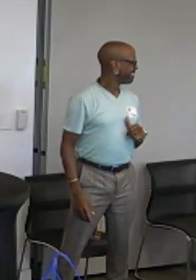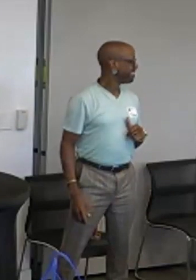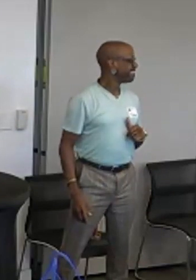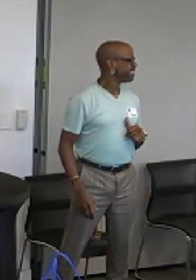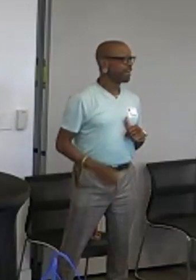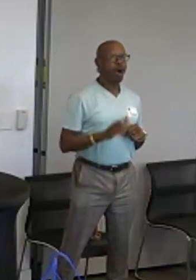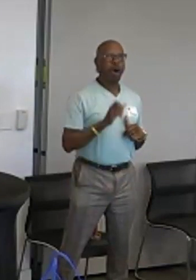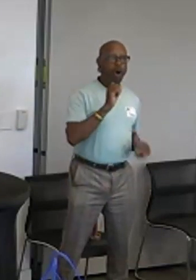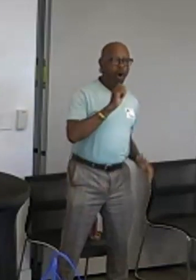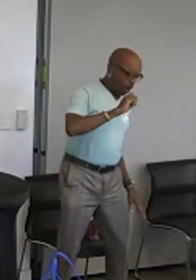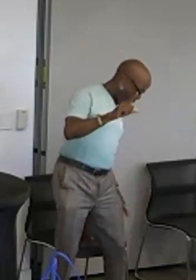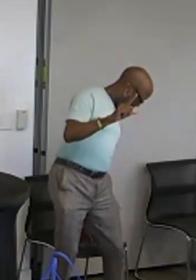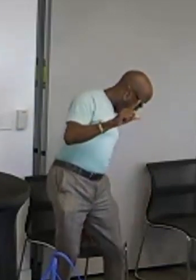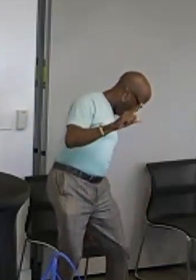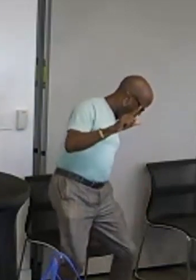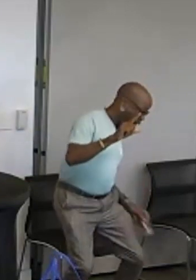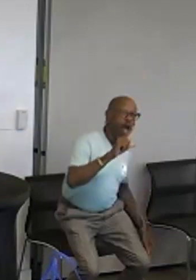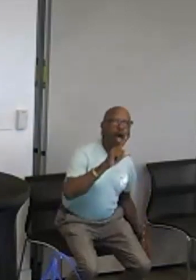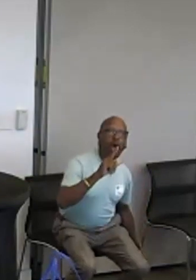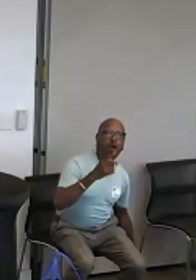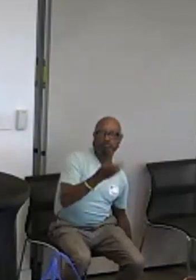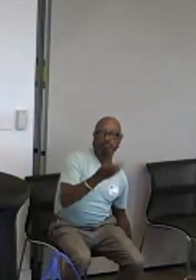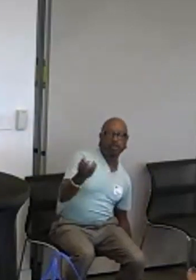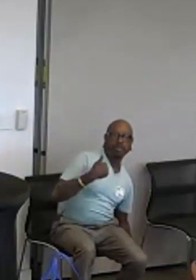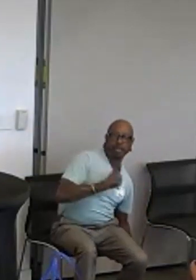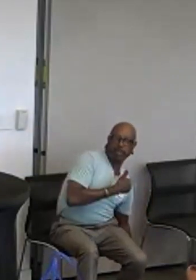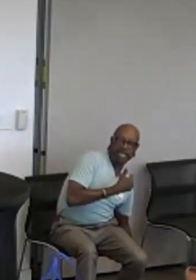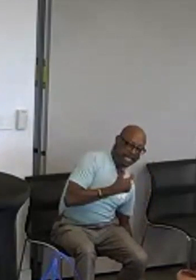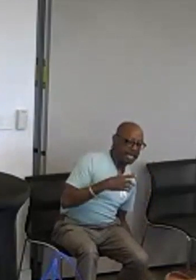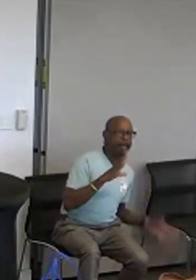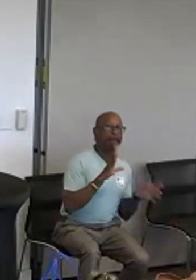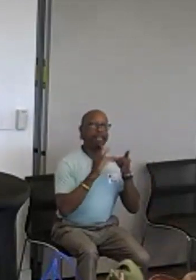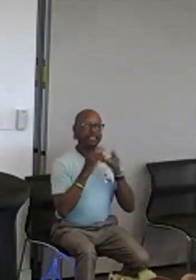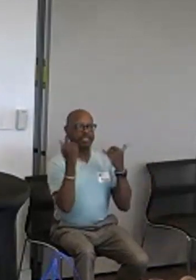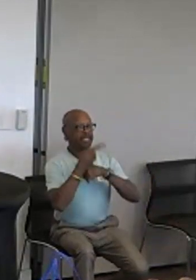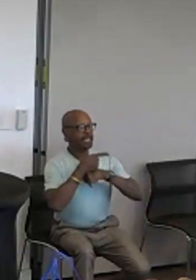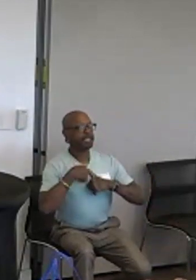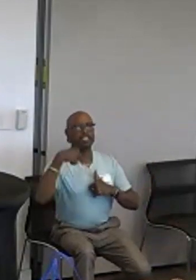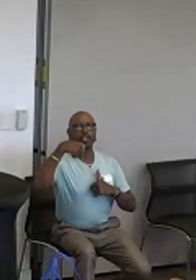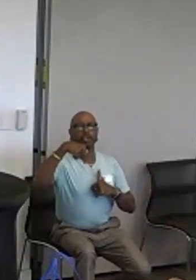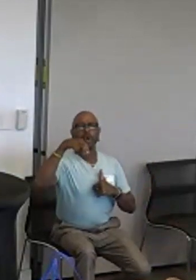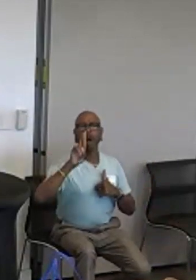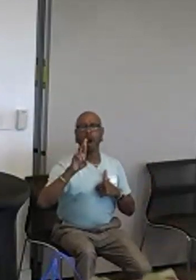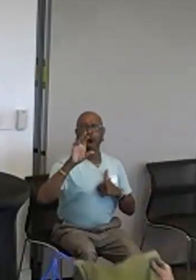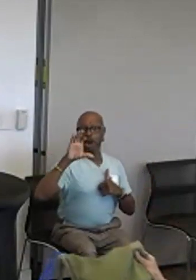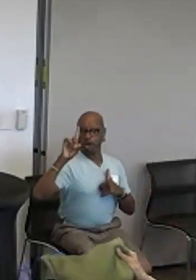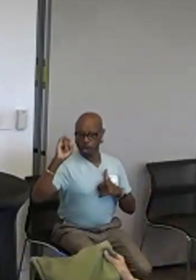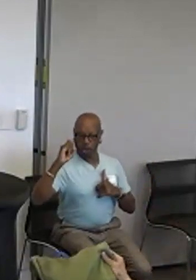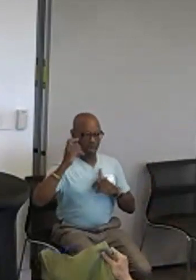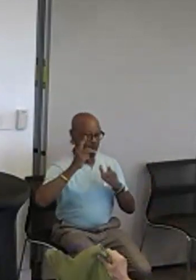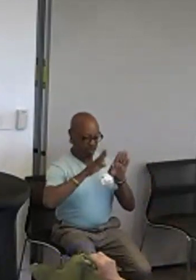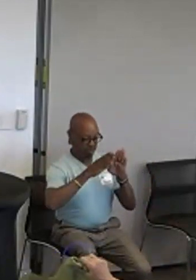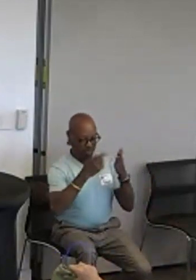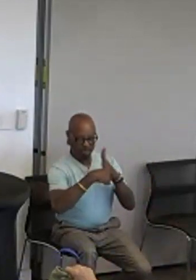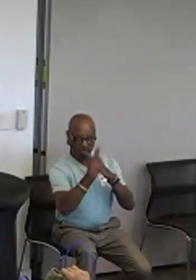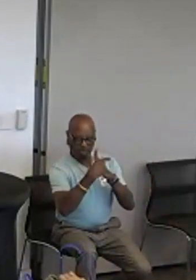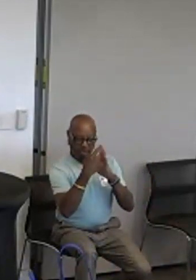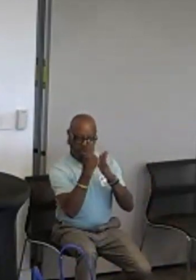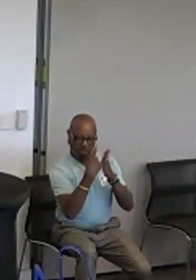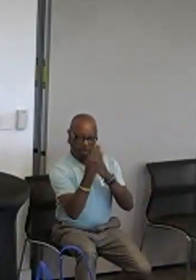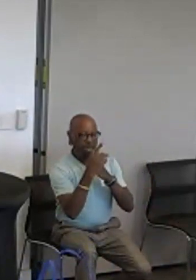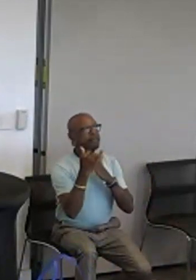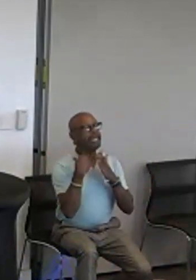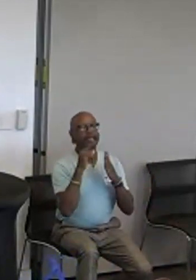All of the resources that we mentioned today, there's a QR code in the programs that goes to a web page that has a lot